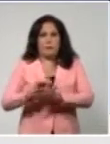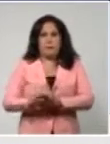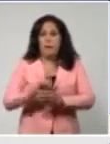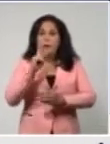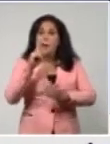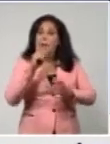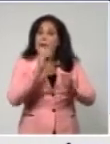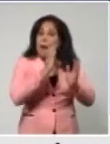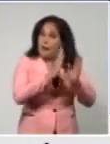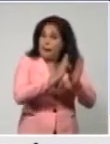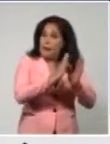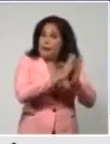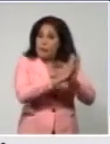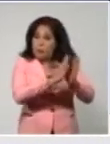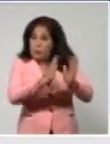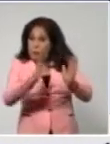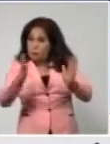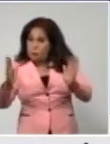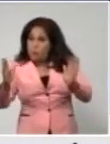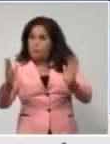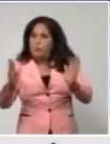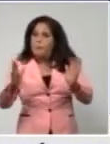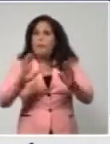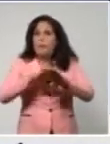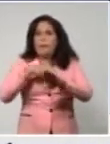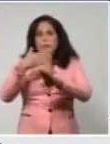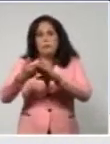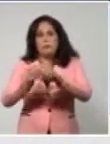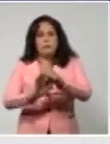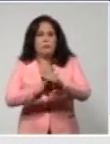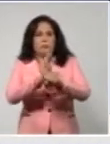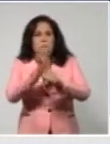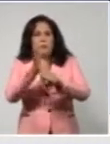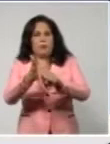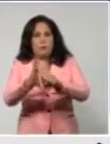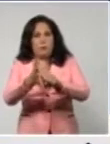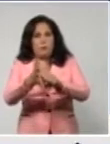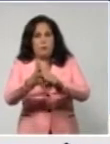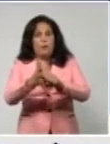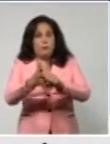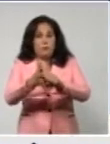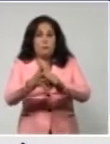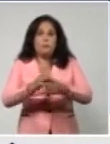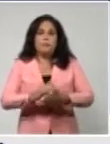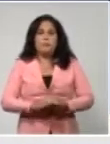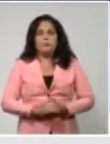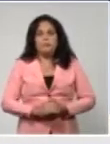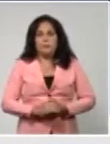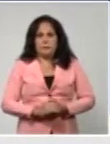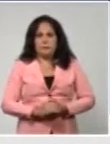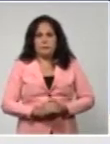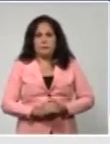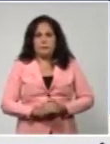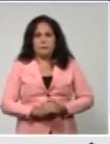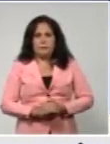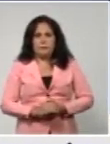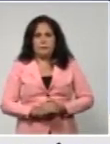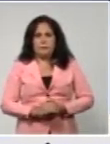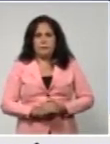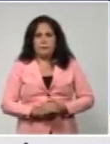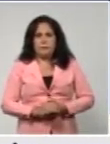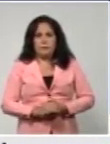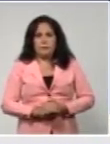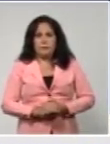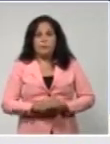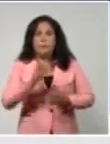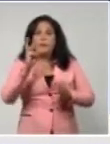this decision was announced by the temporary National COVID-19 Response Working Group. But I'm certain